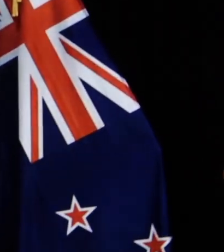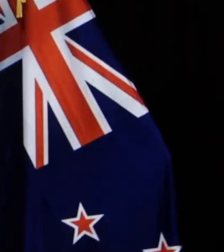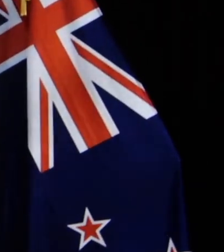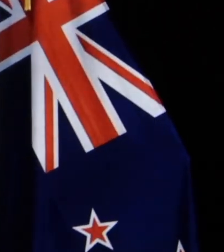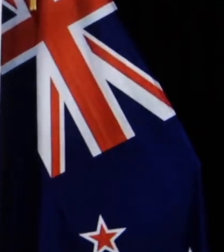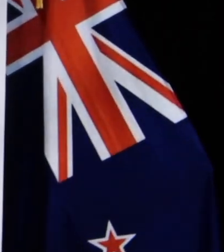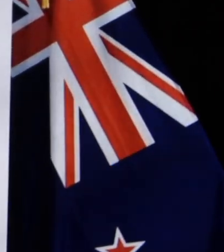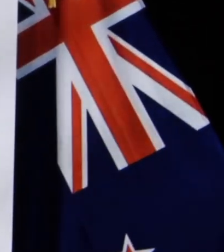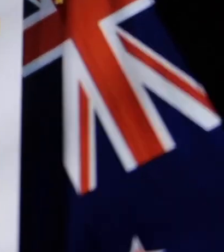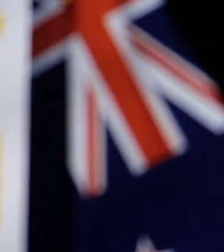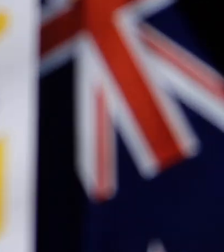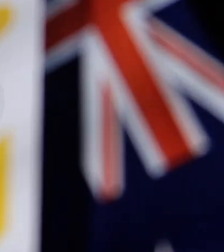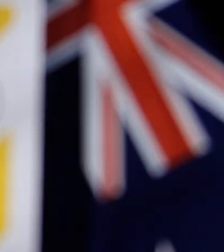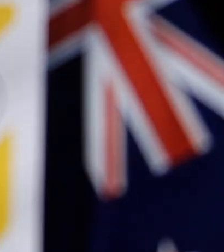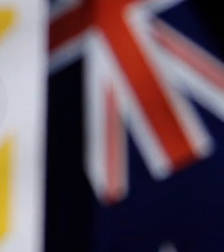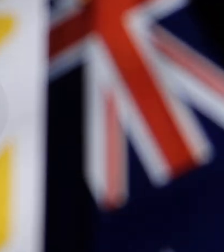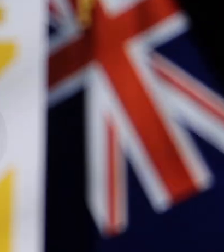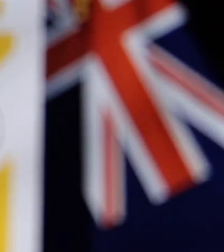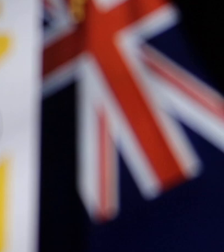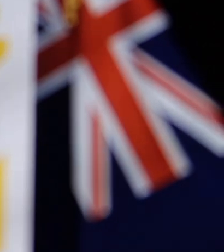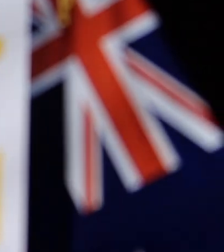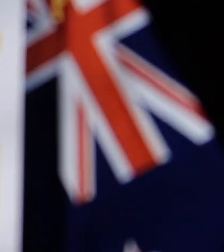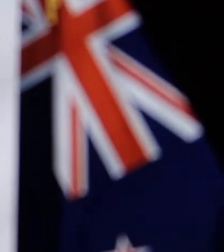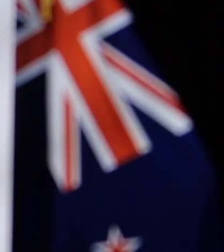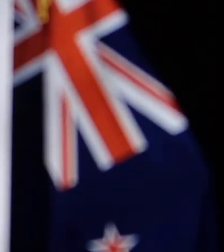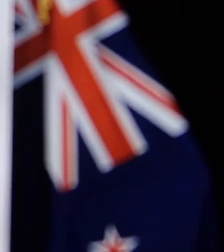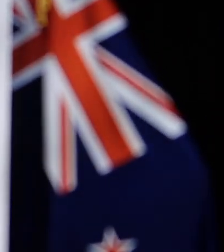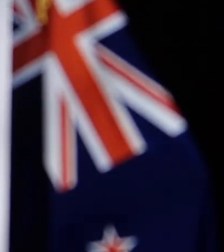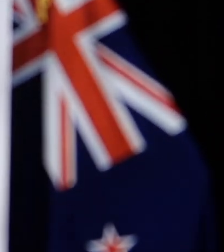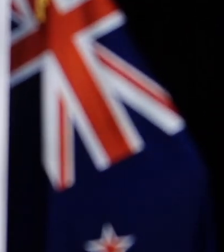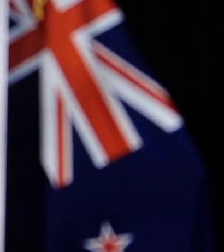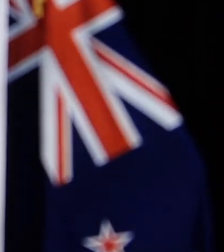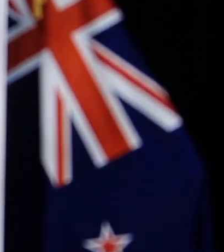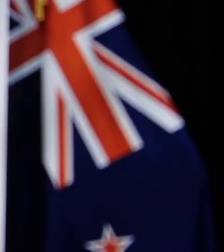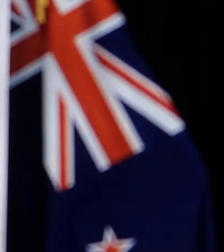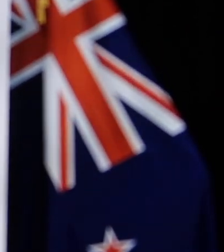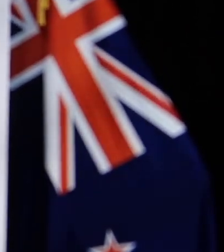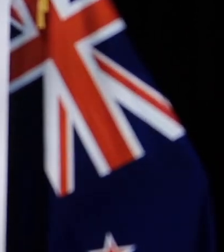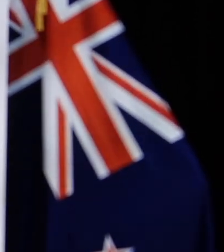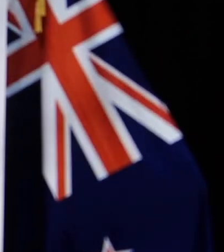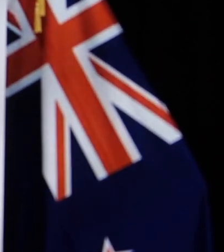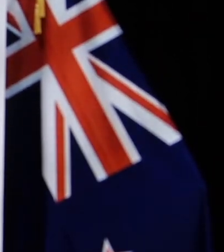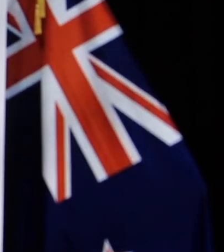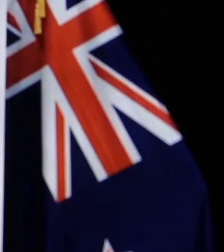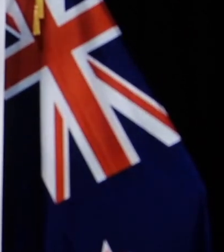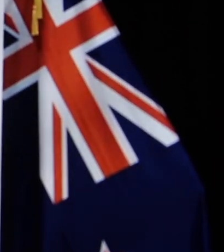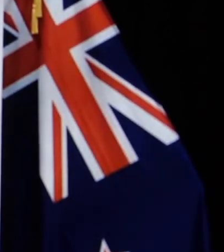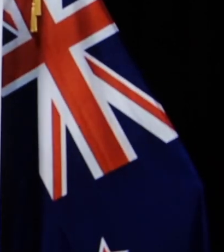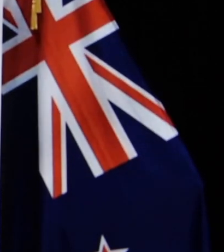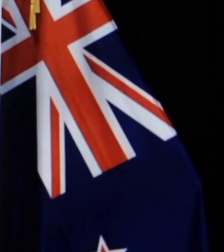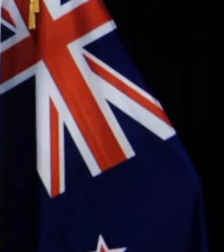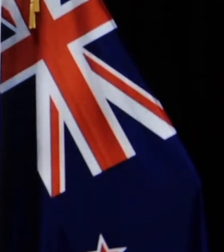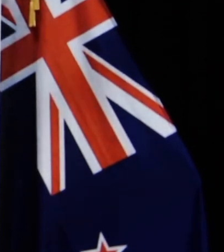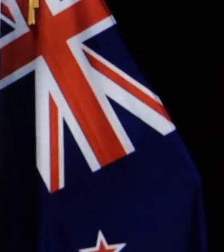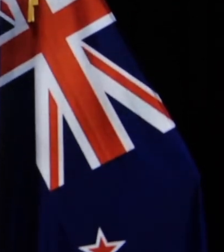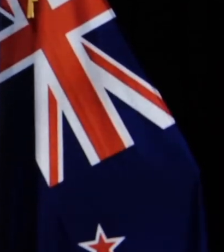they will all remain open throughout. So once again, no need after this announcement to rush out to get any essential